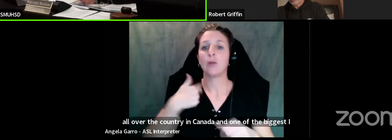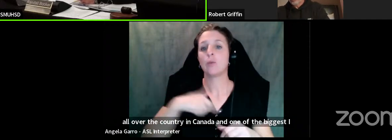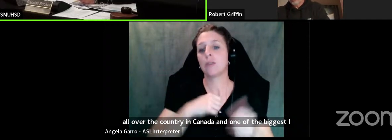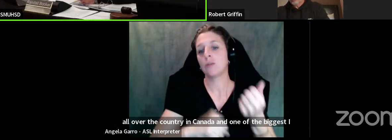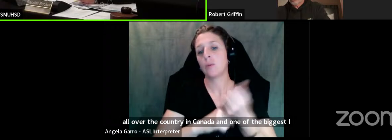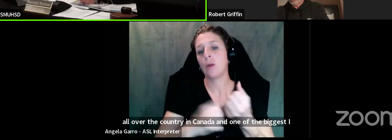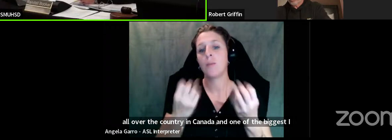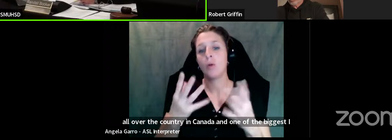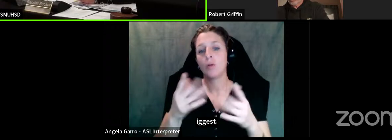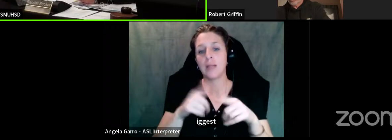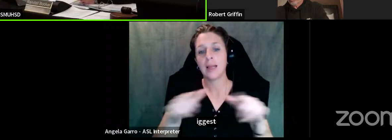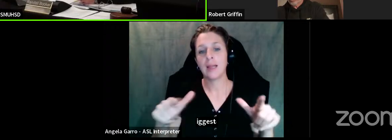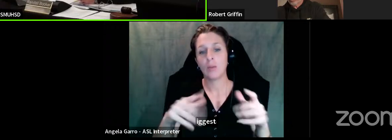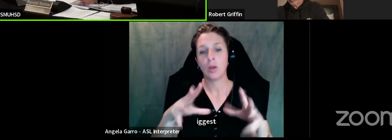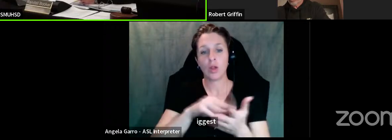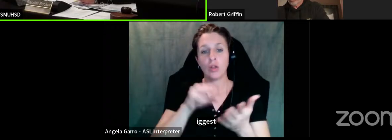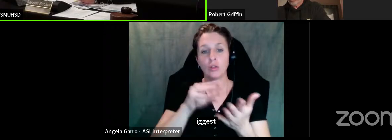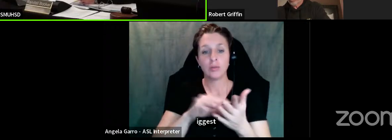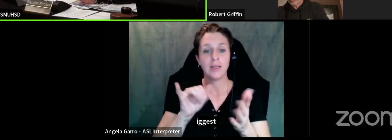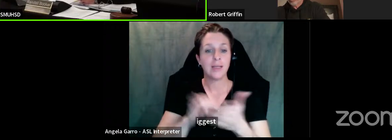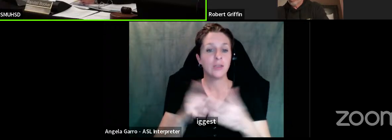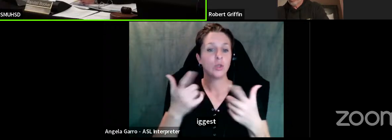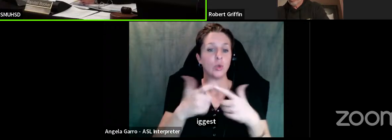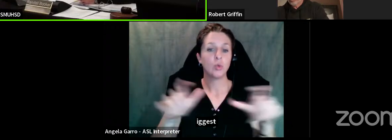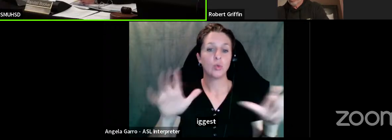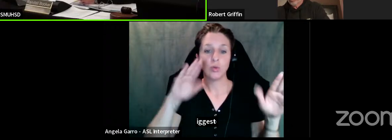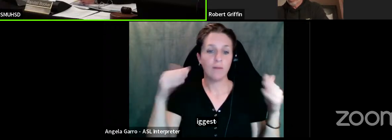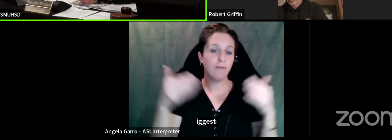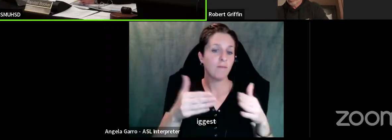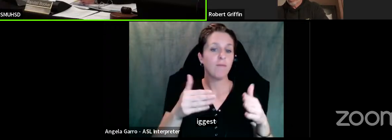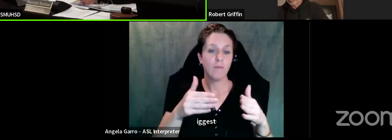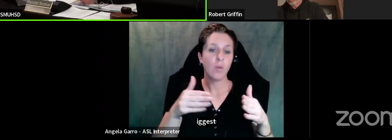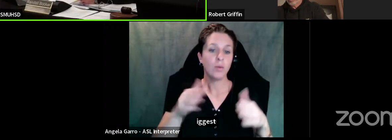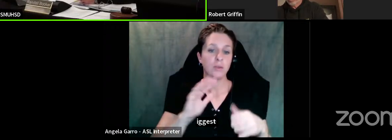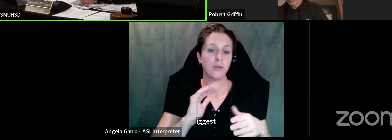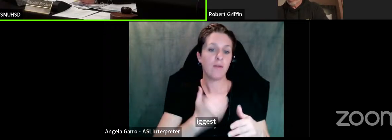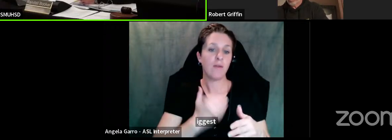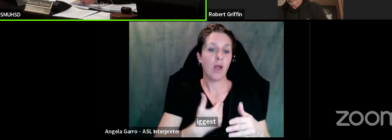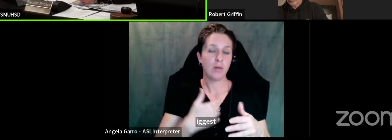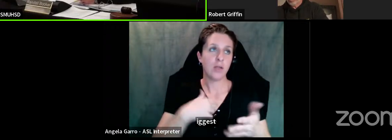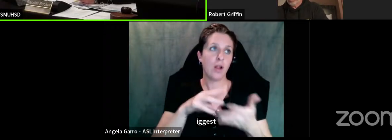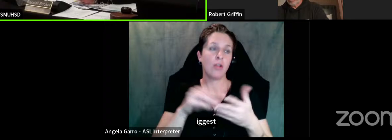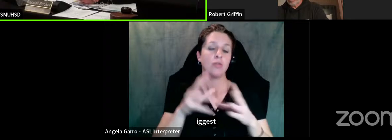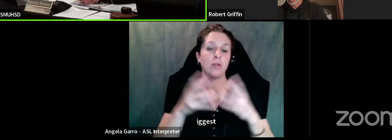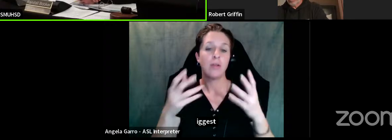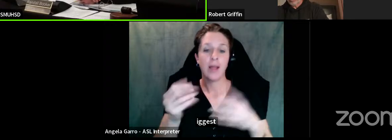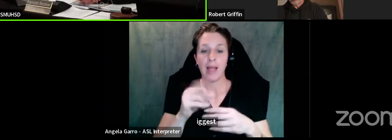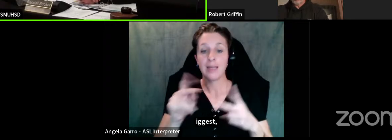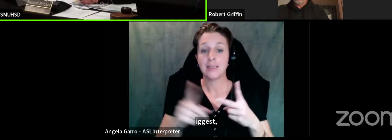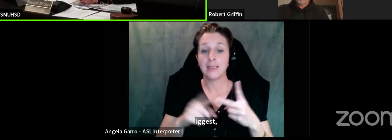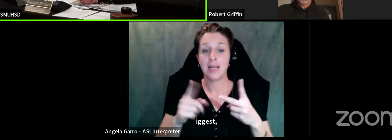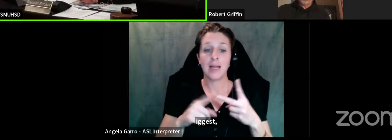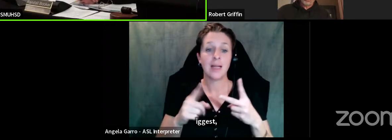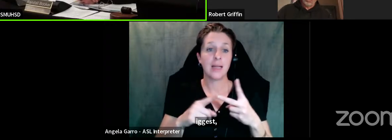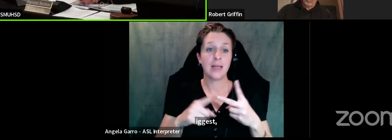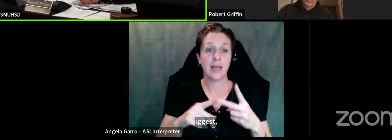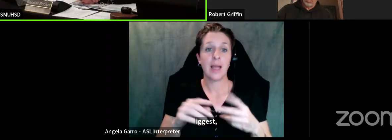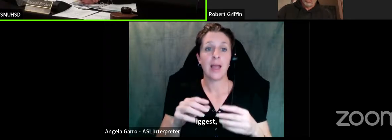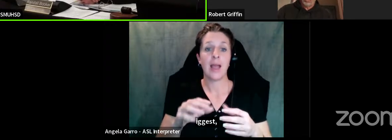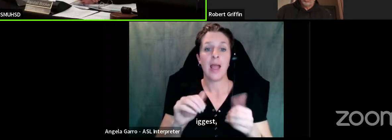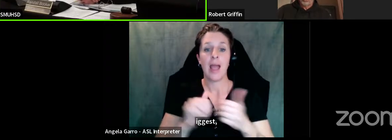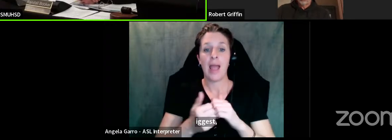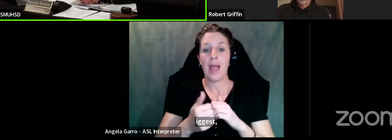multilingual learners, which is a huge focus of ours in this district. I learned a lot. And secondly, how artificial